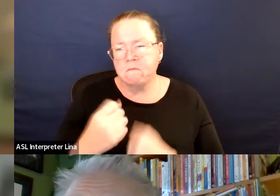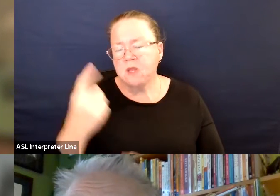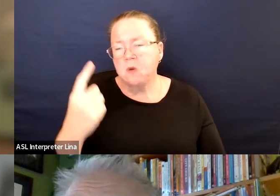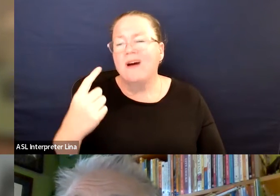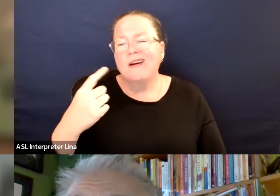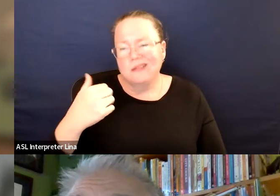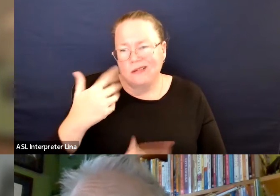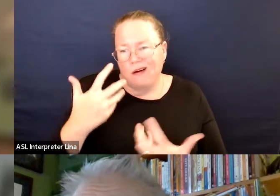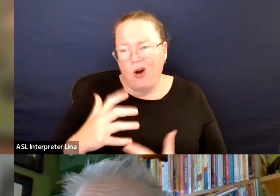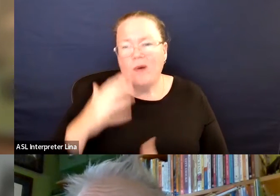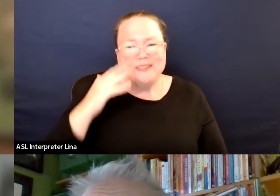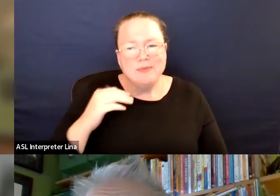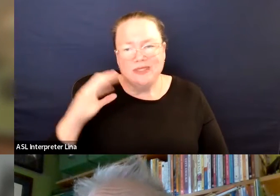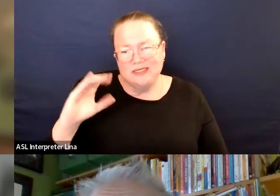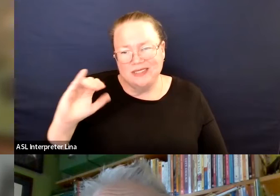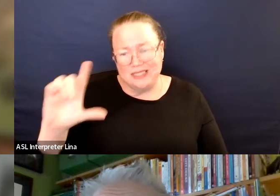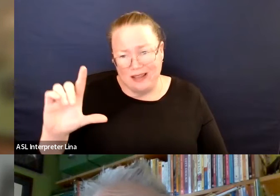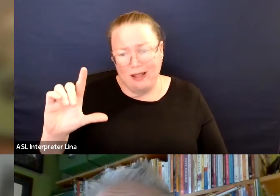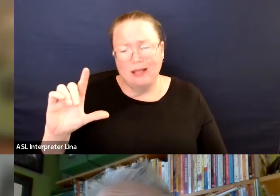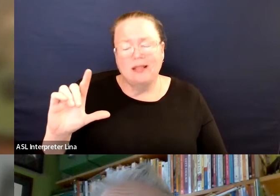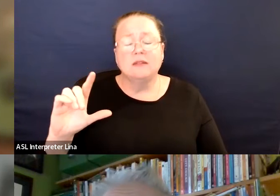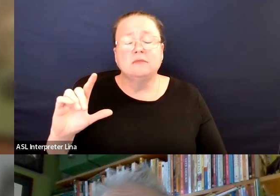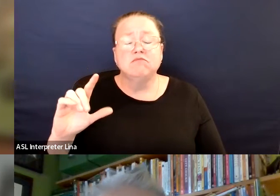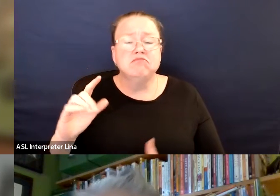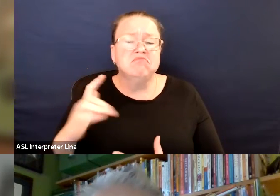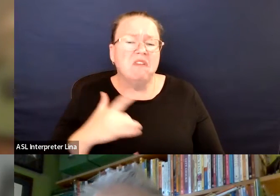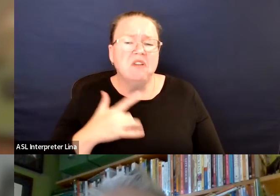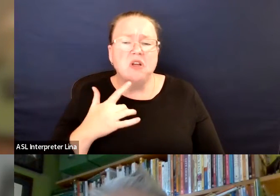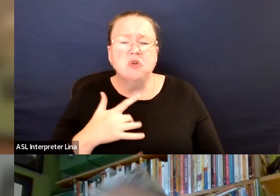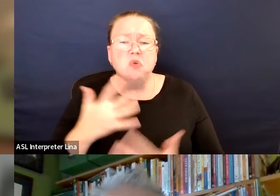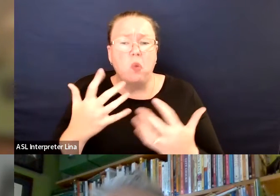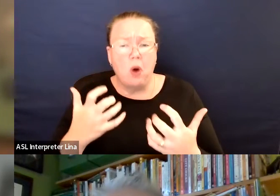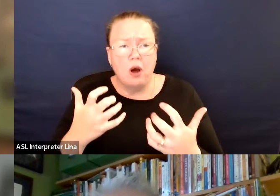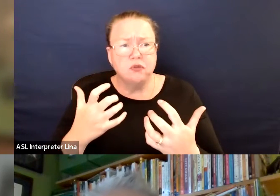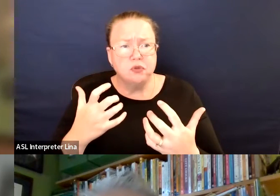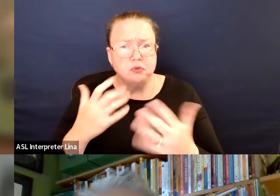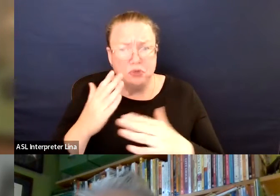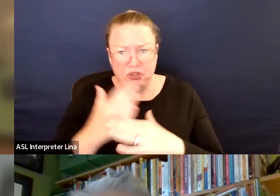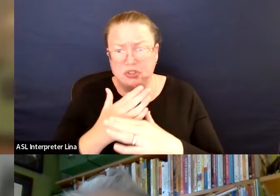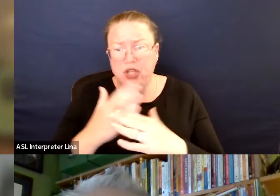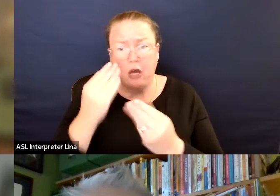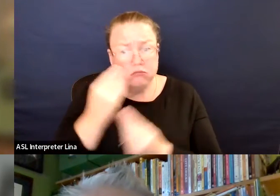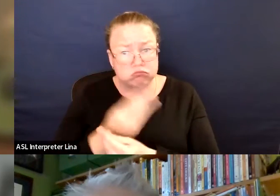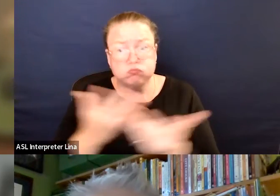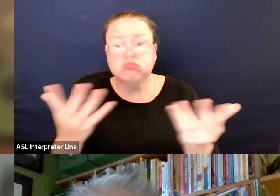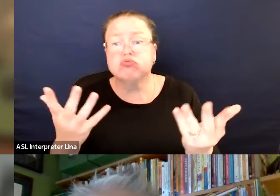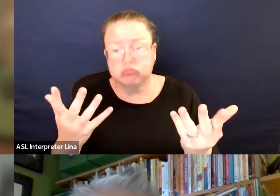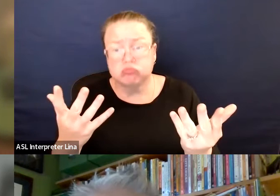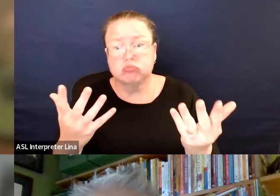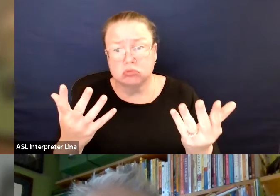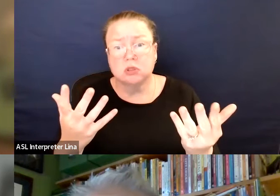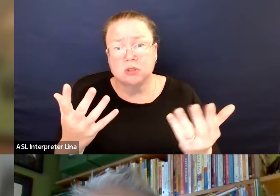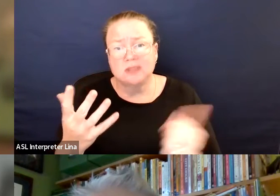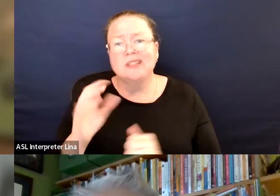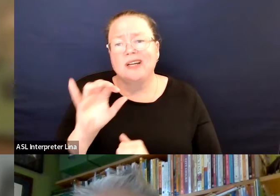for Independent Living often feels that they would like to pass that on, share that, and there is